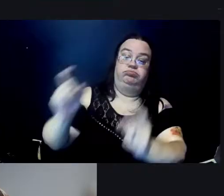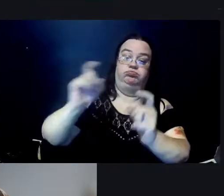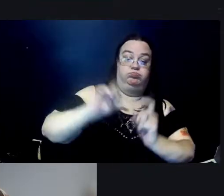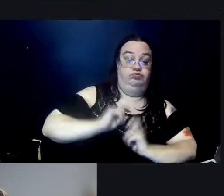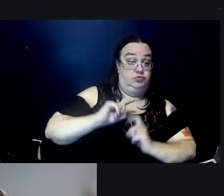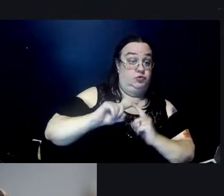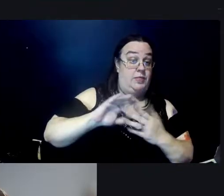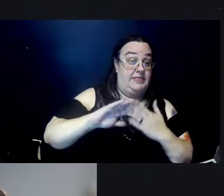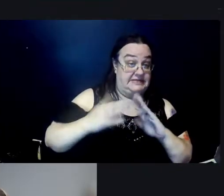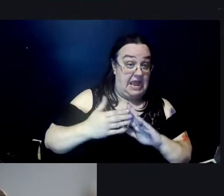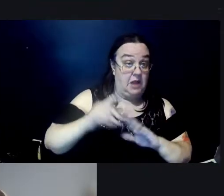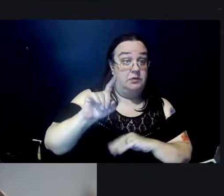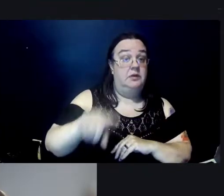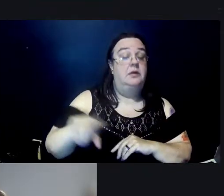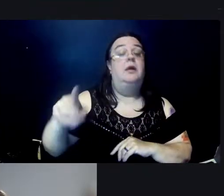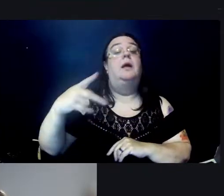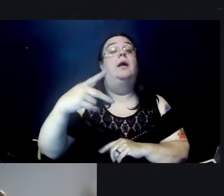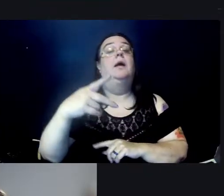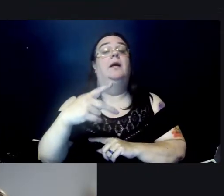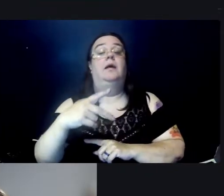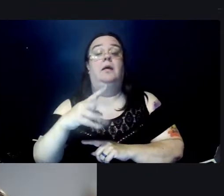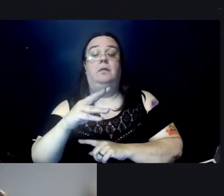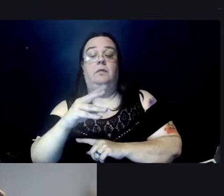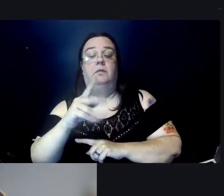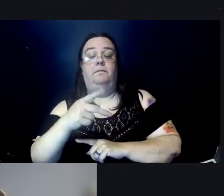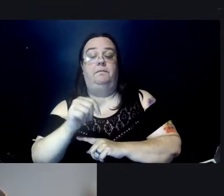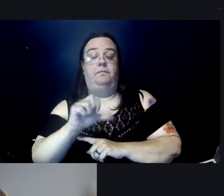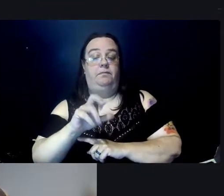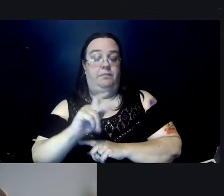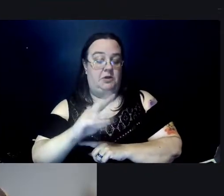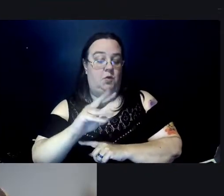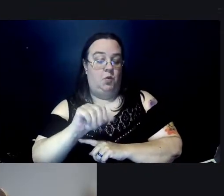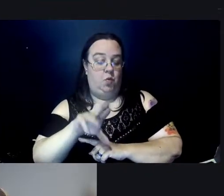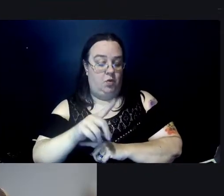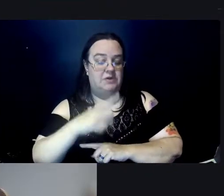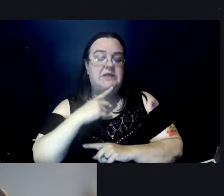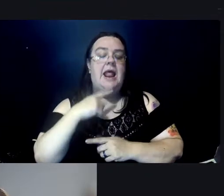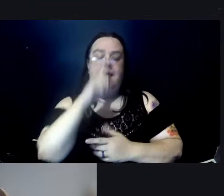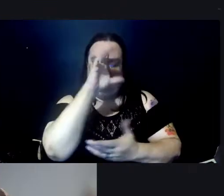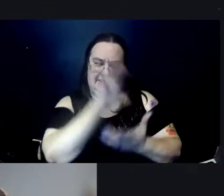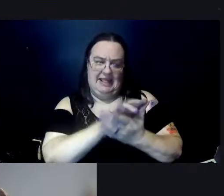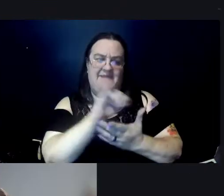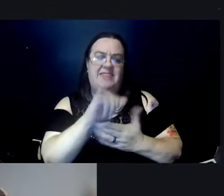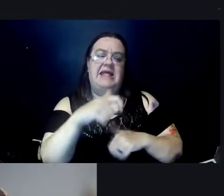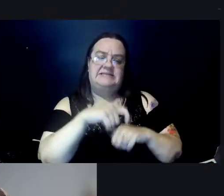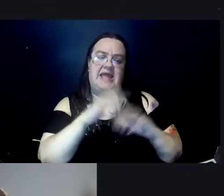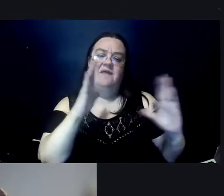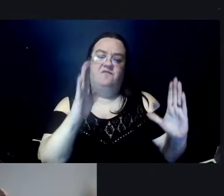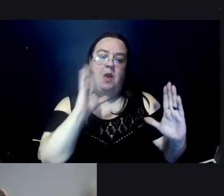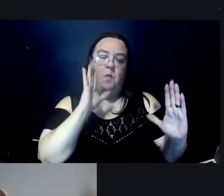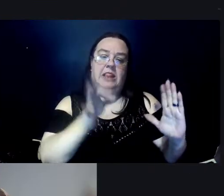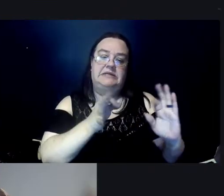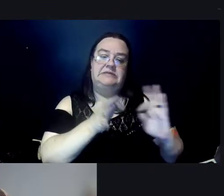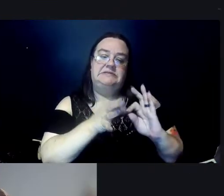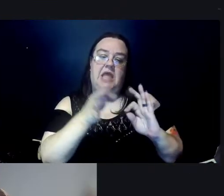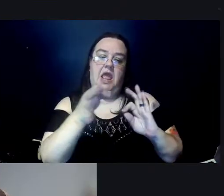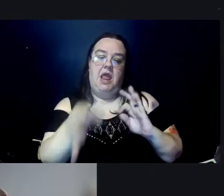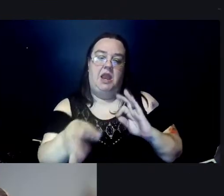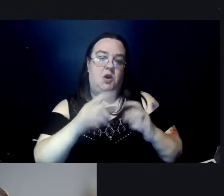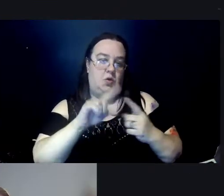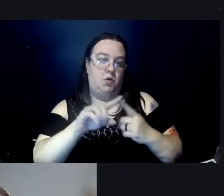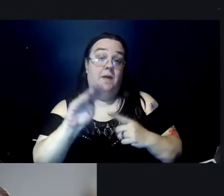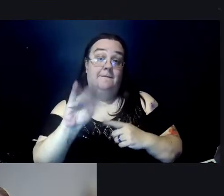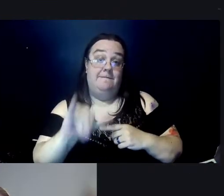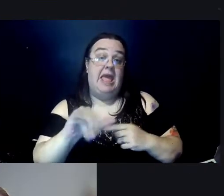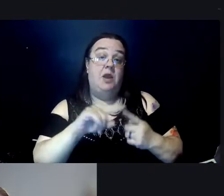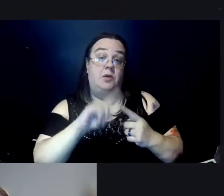Yeah, so I believe that time frame will get extended into May, to be quite honest. Well,